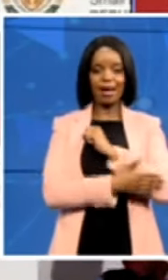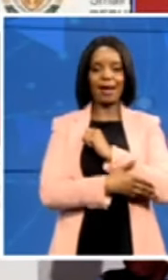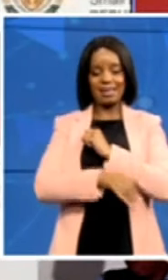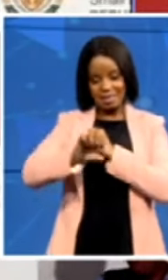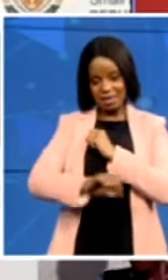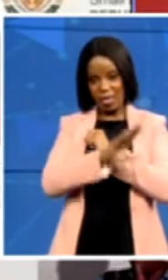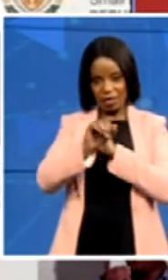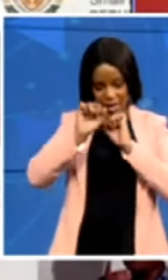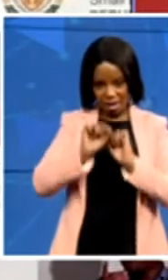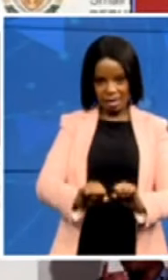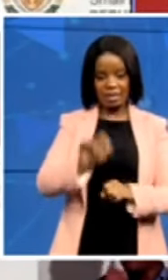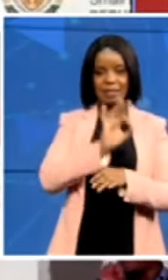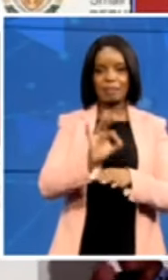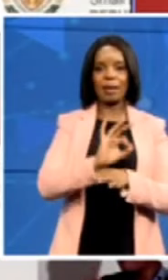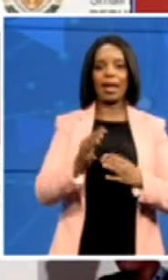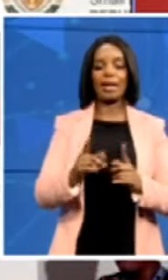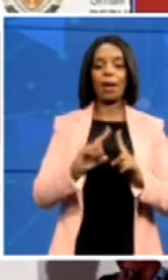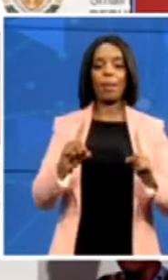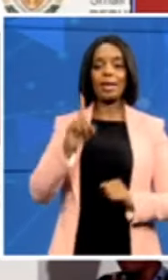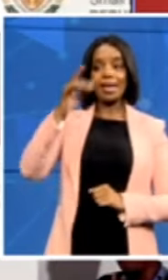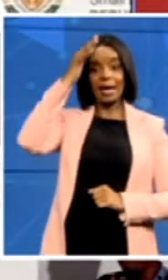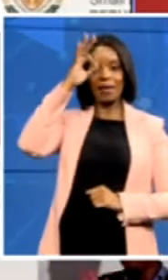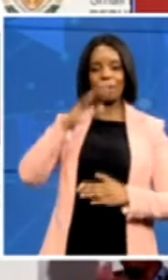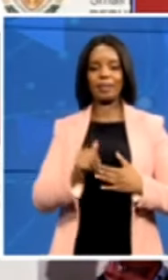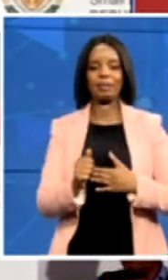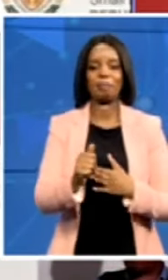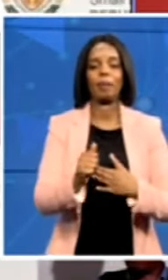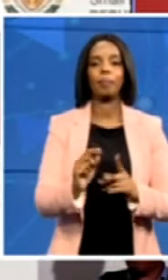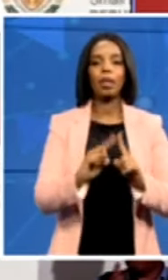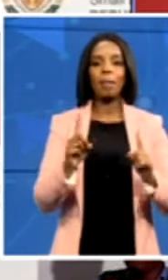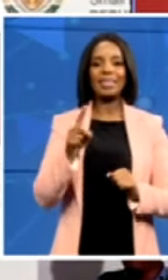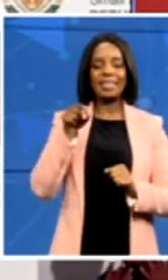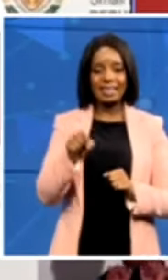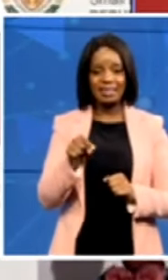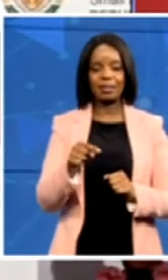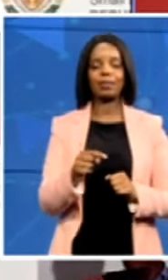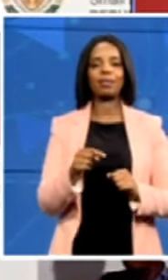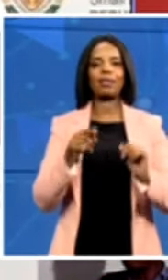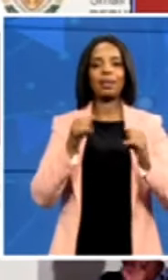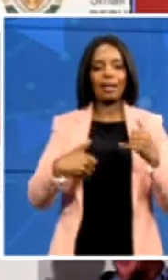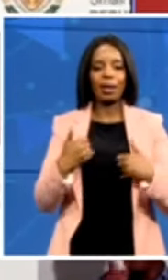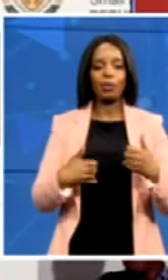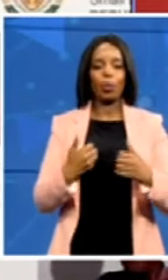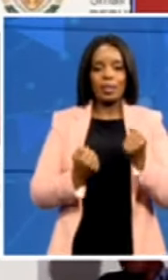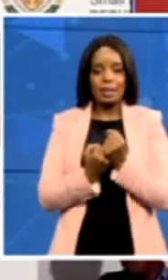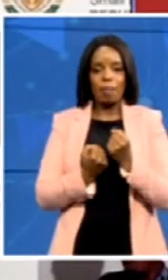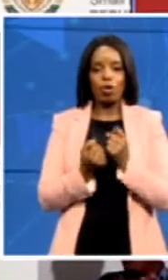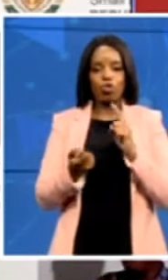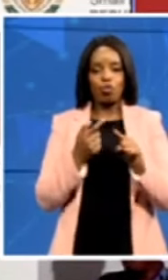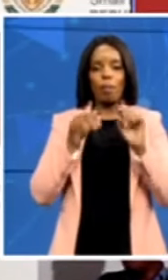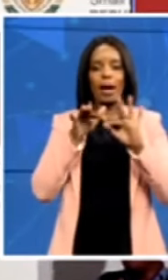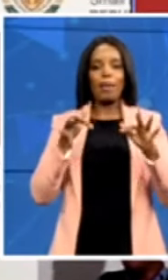government level, but that's a plan that enjoyed support of the majority of the South Africans in terms of the sectors, which is why we